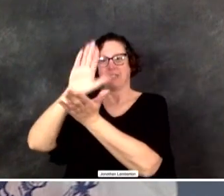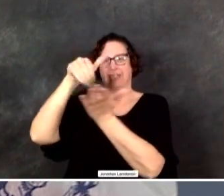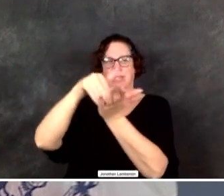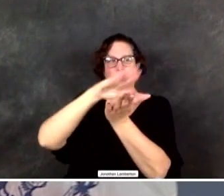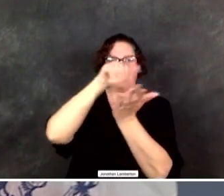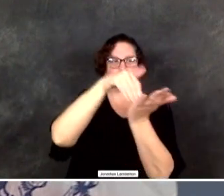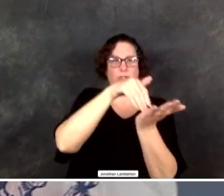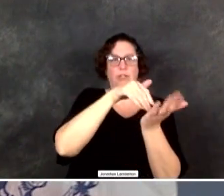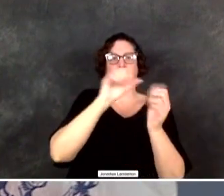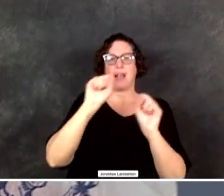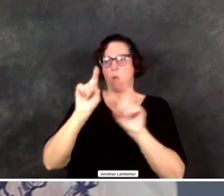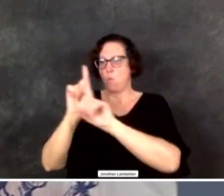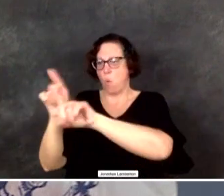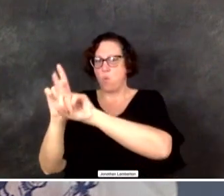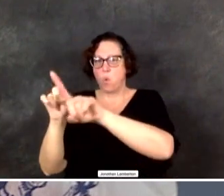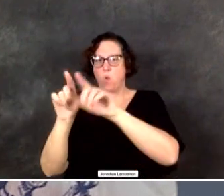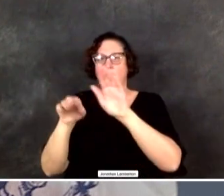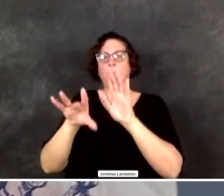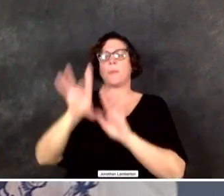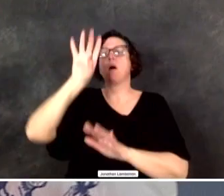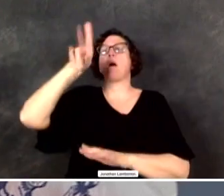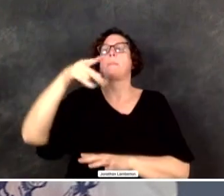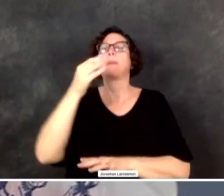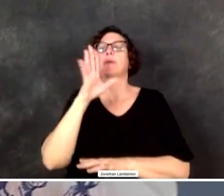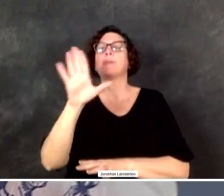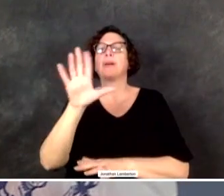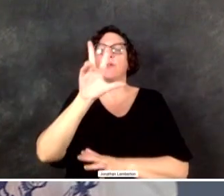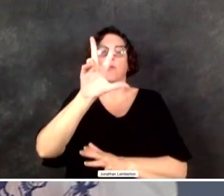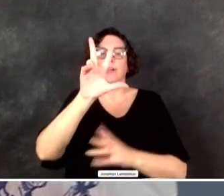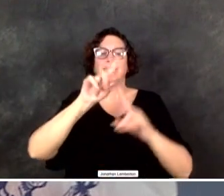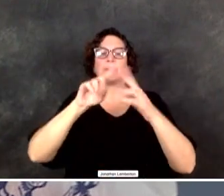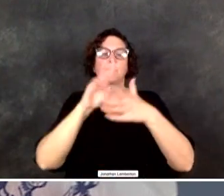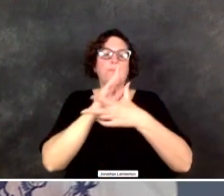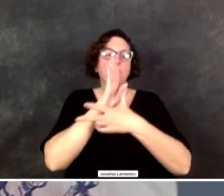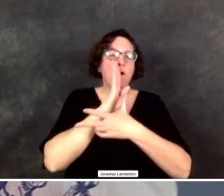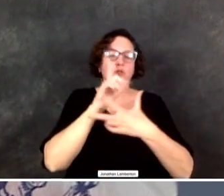grab and go, as for as many family members as possible.